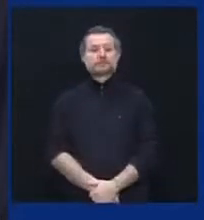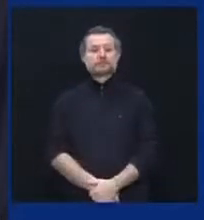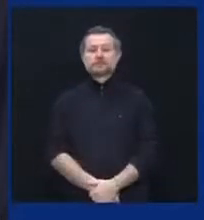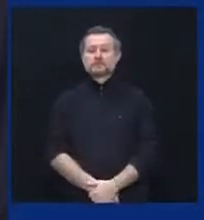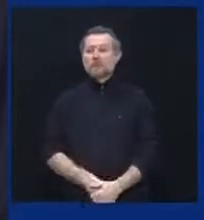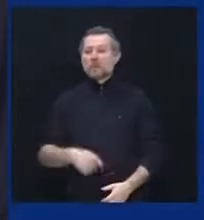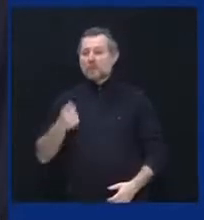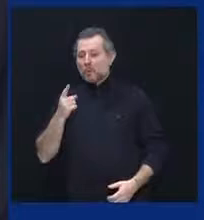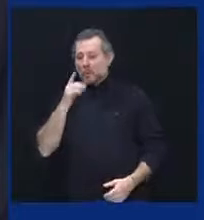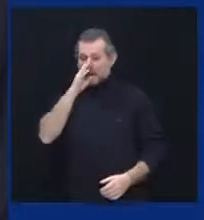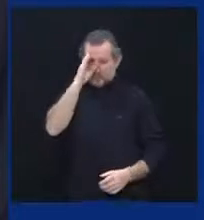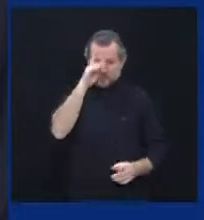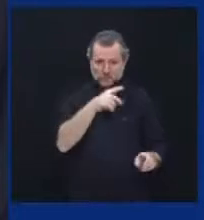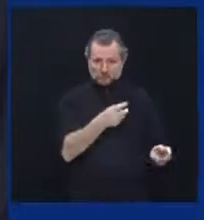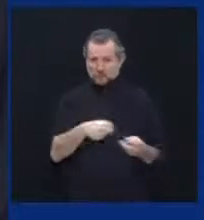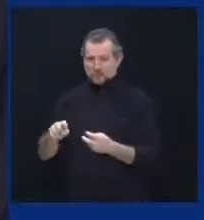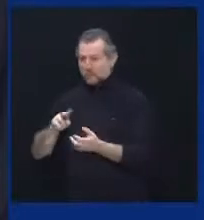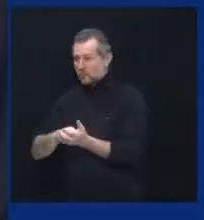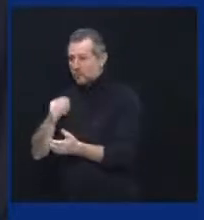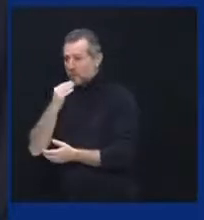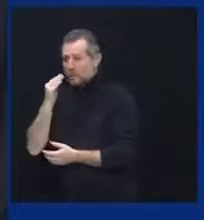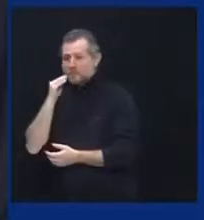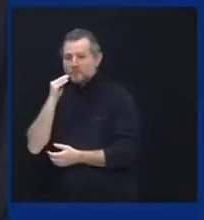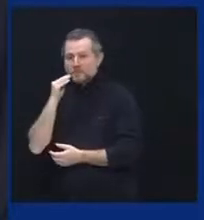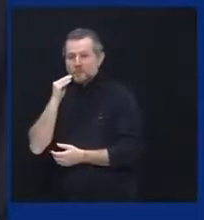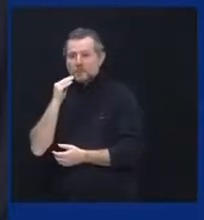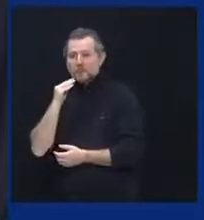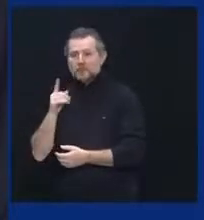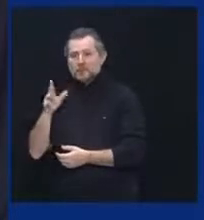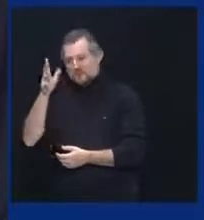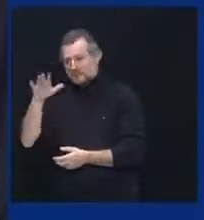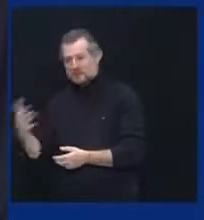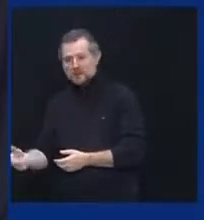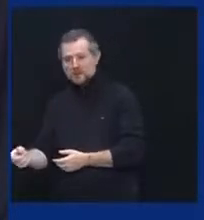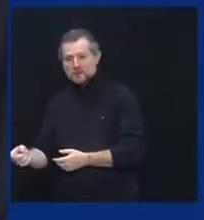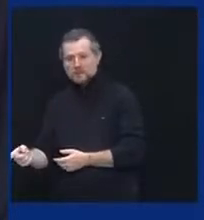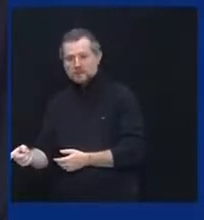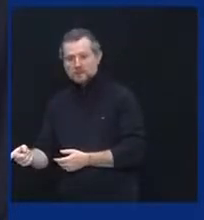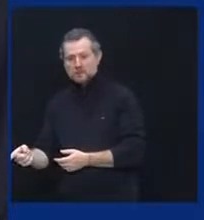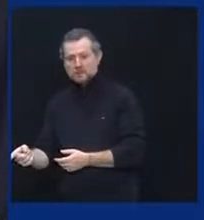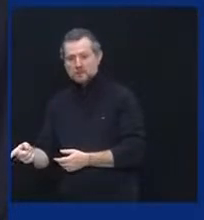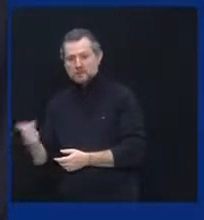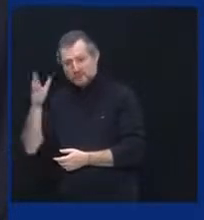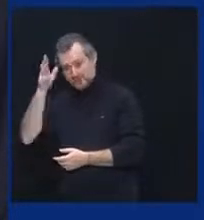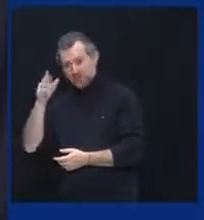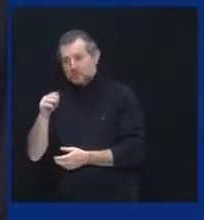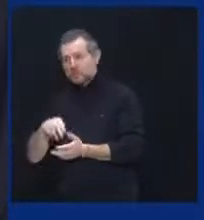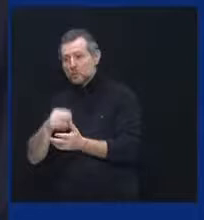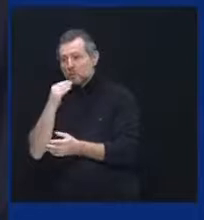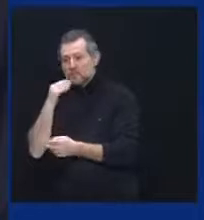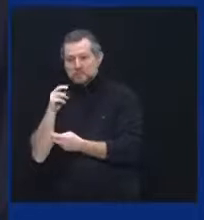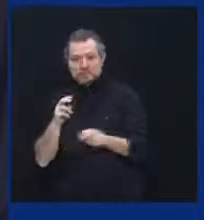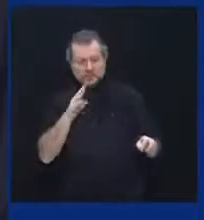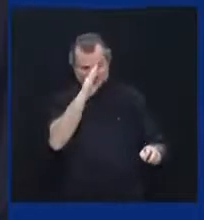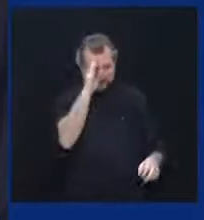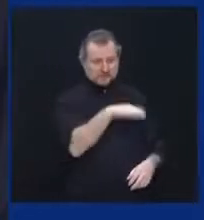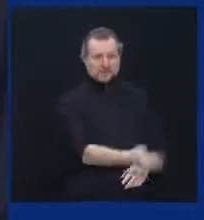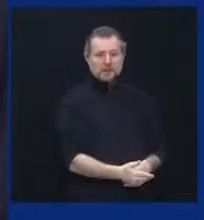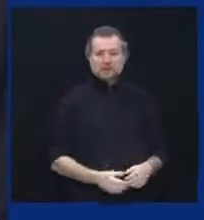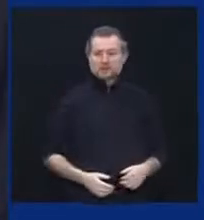transferred to a nursing home, and my father died. My father was in a nursing home, got transferred to a hospital, and my father